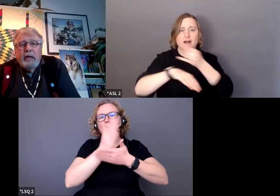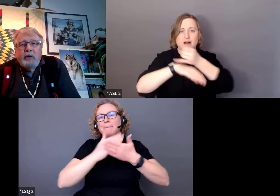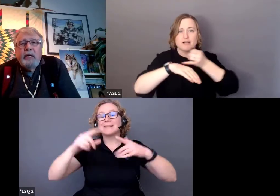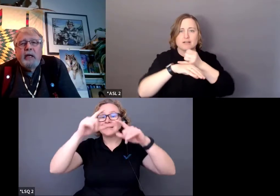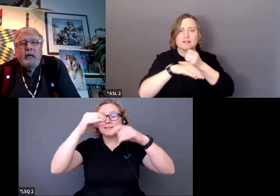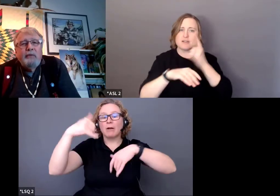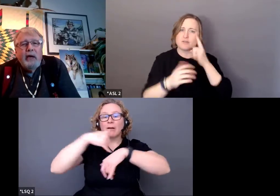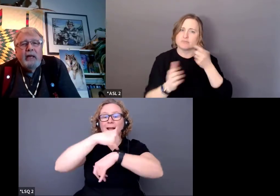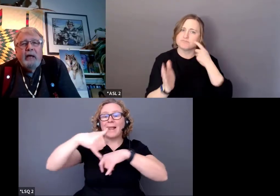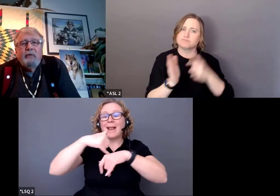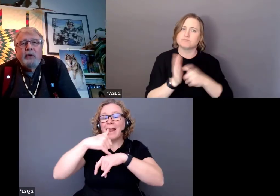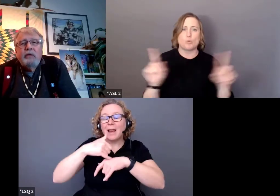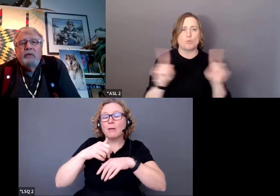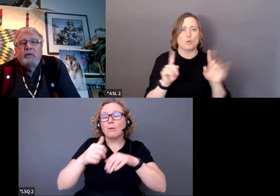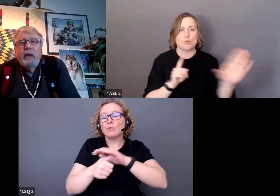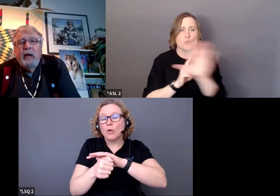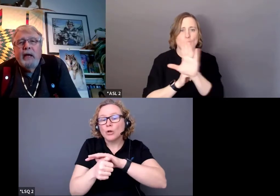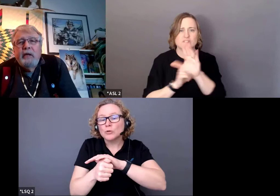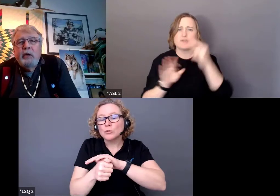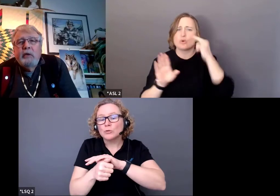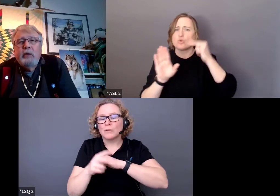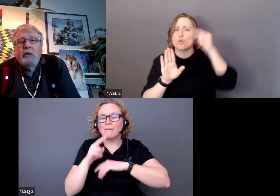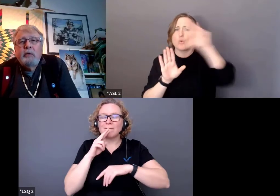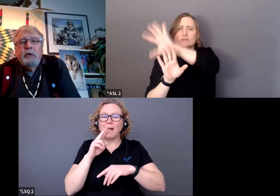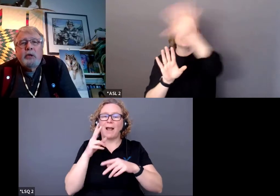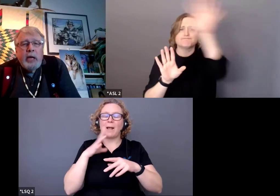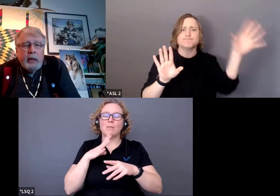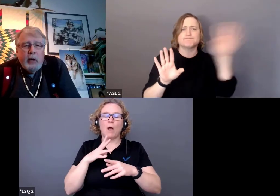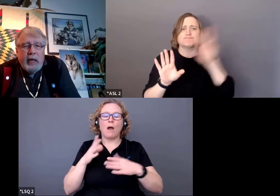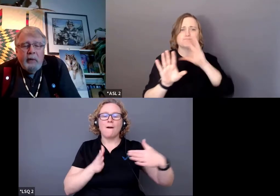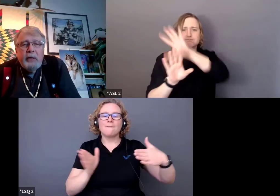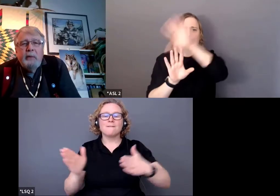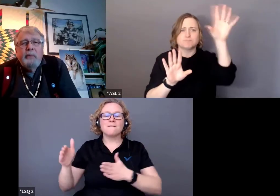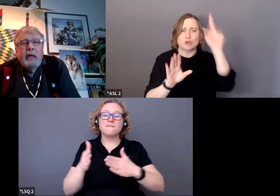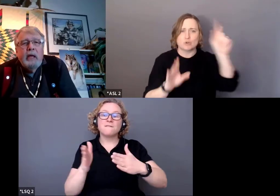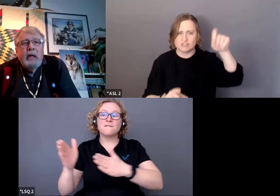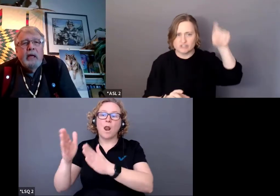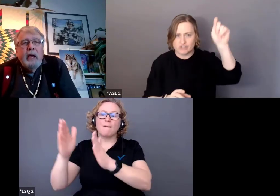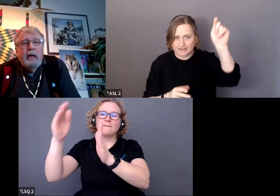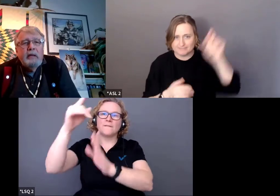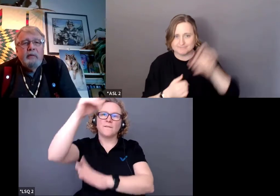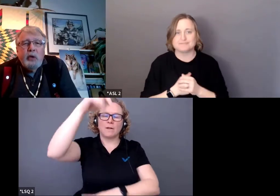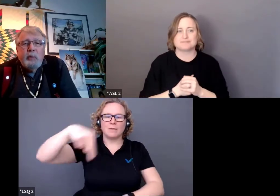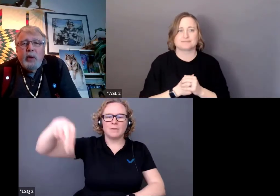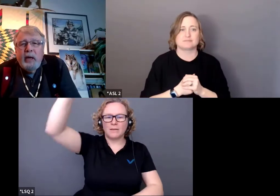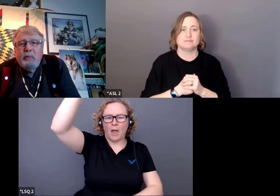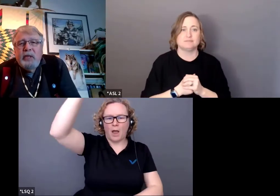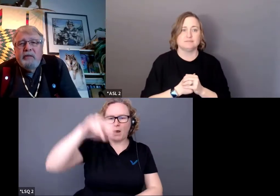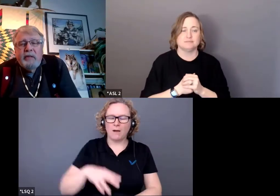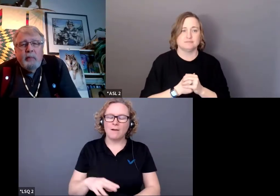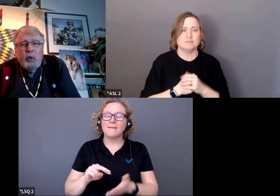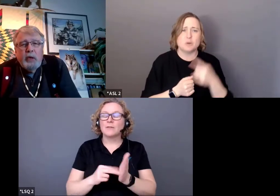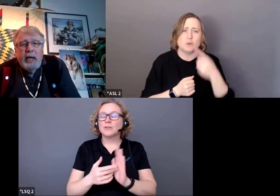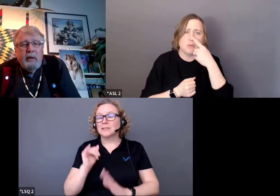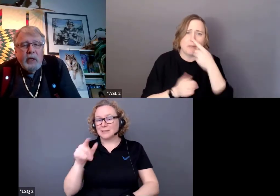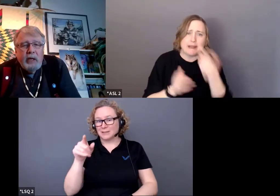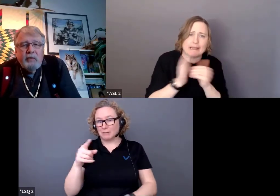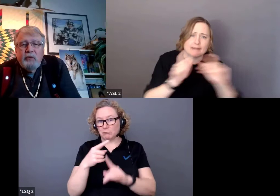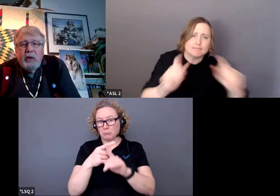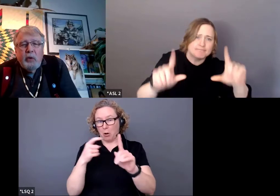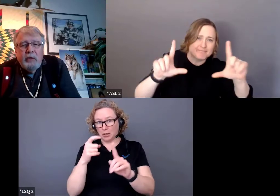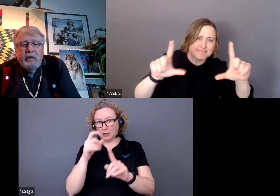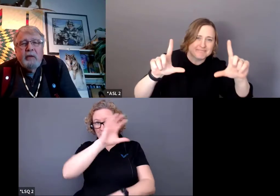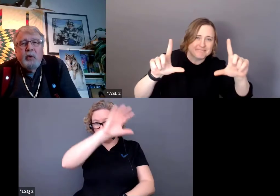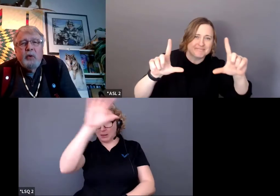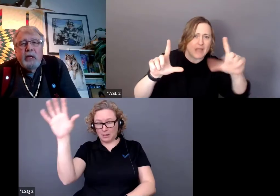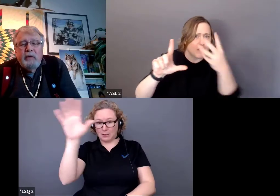you could actually identify that for us, you can check on that one. If you could bring up, please, the poll again, because